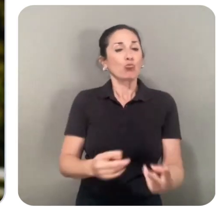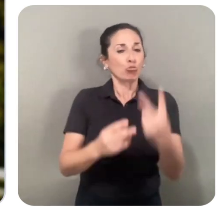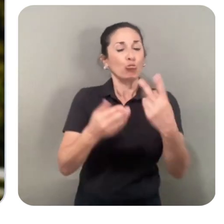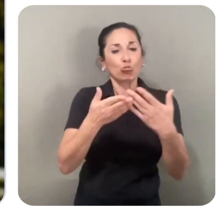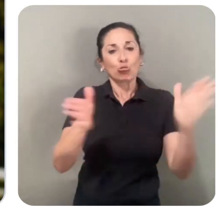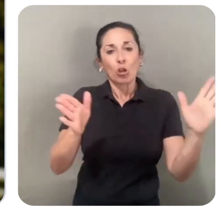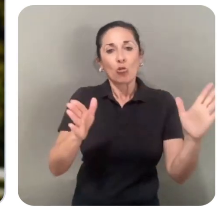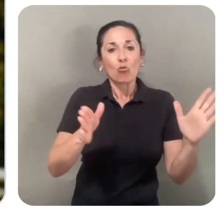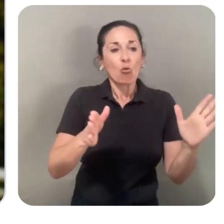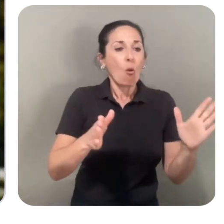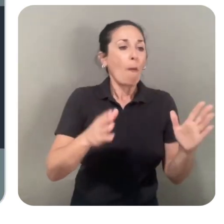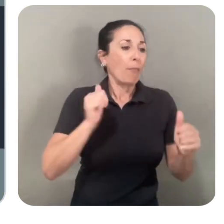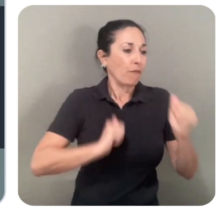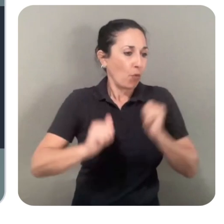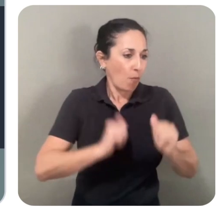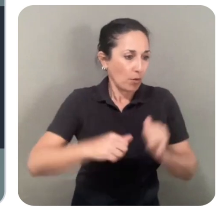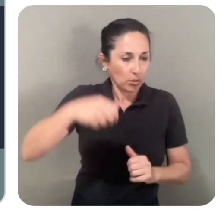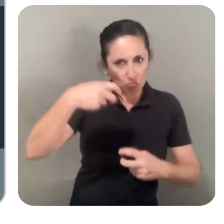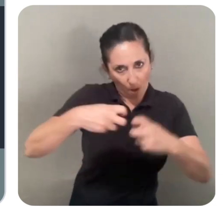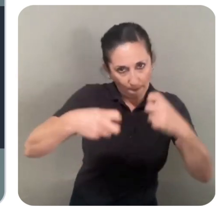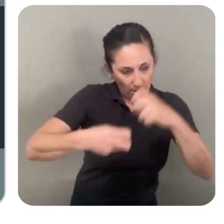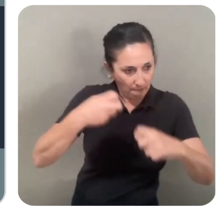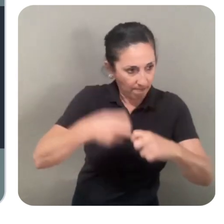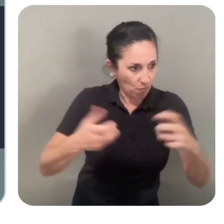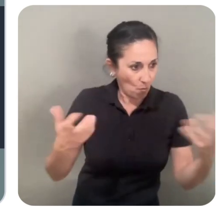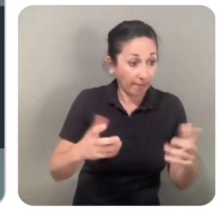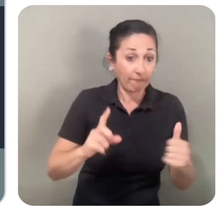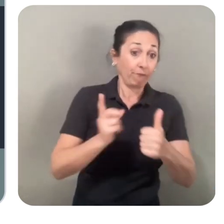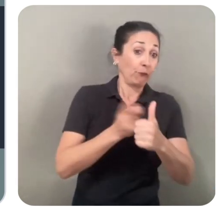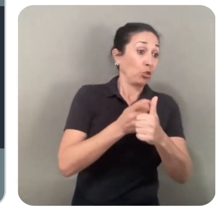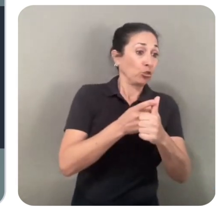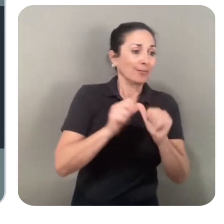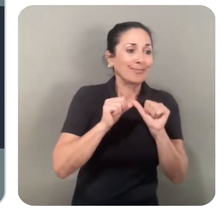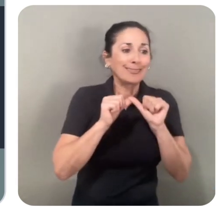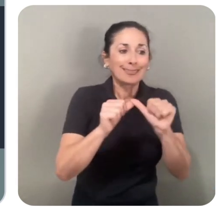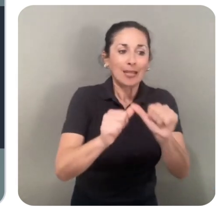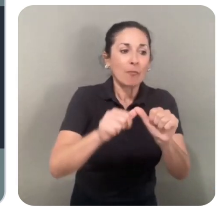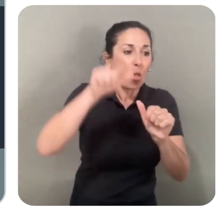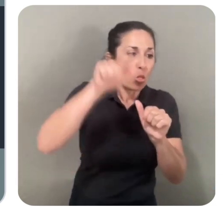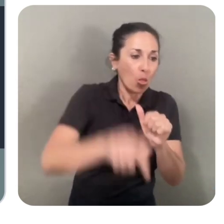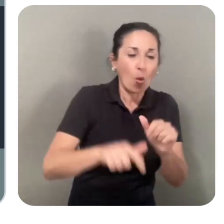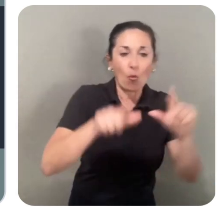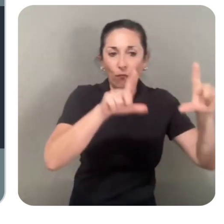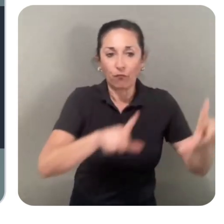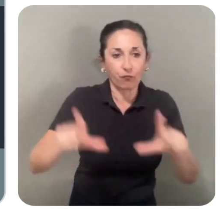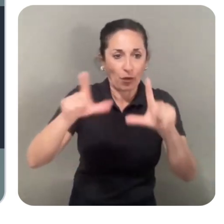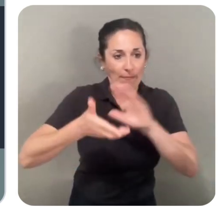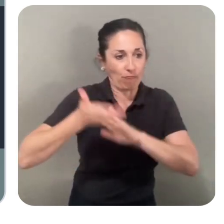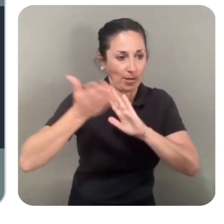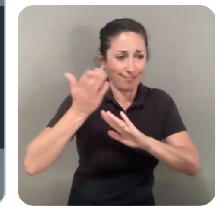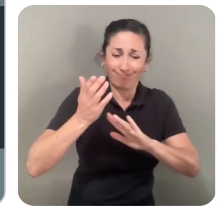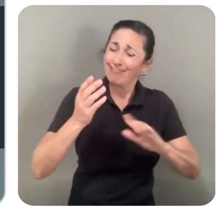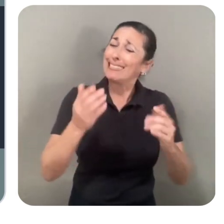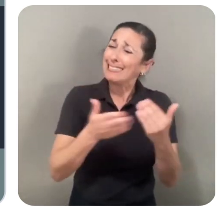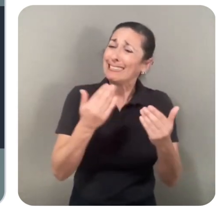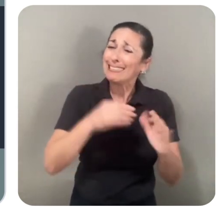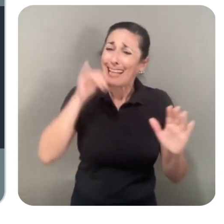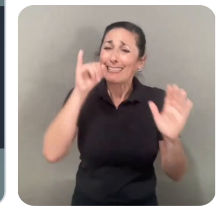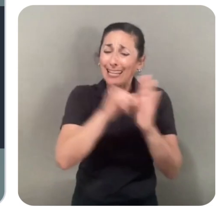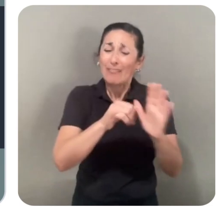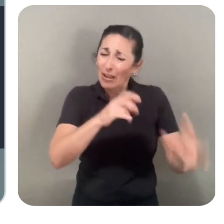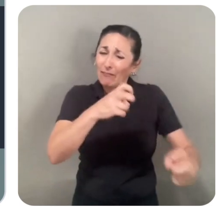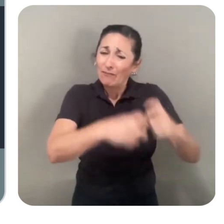of performance problems. The first is sustained low frame rate. This is usually quite easy to identify and